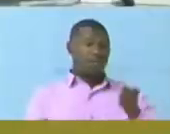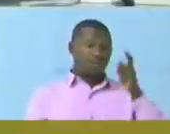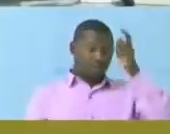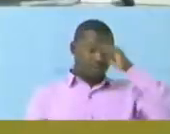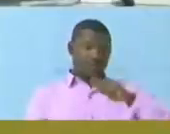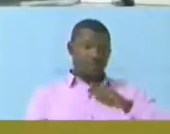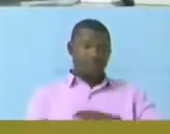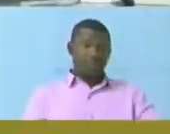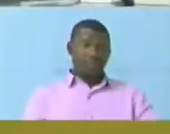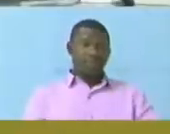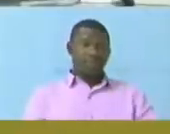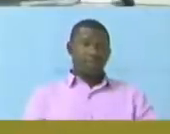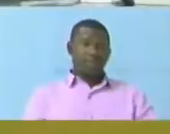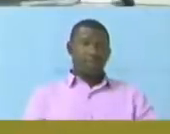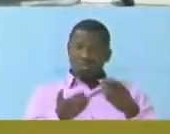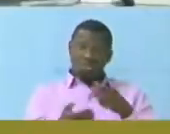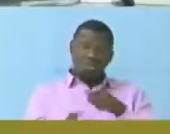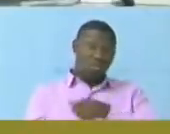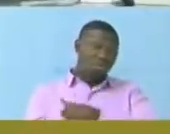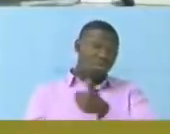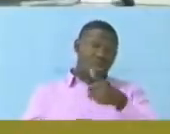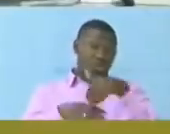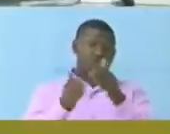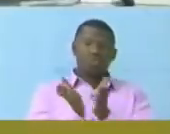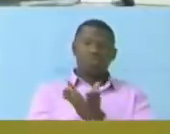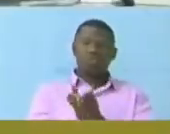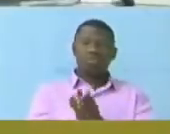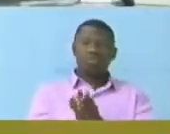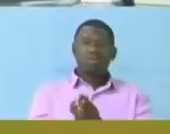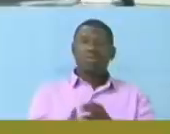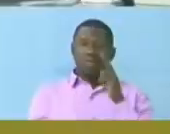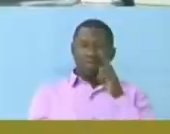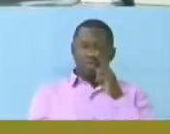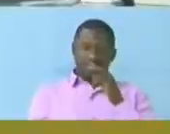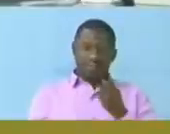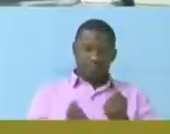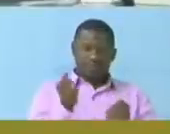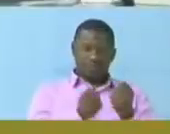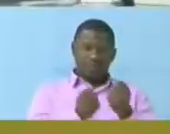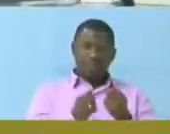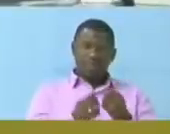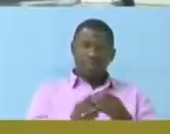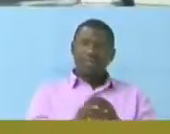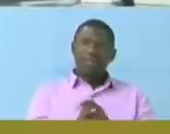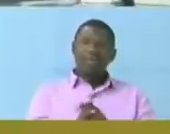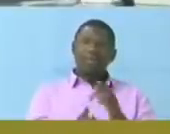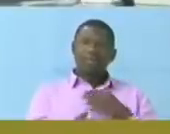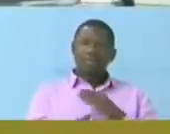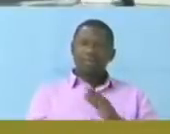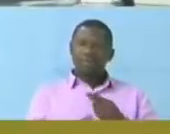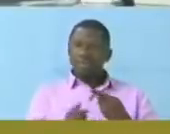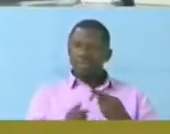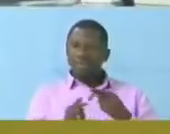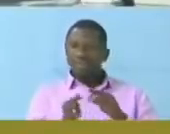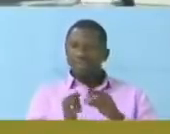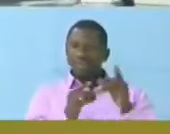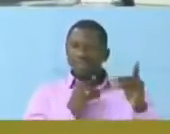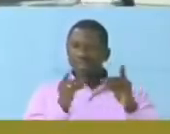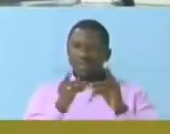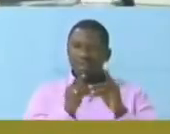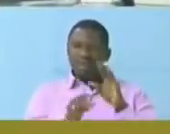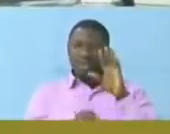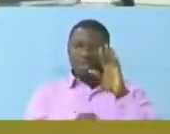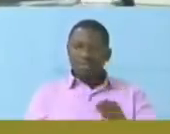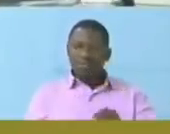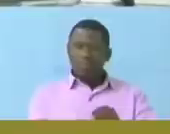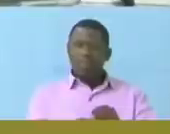Because I'm not used to him, but I managed to drive, and then after some distance, I put off my lights and I was going into